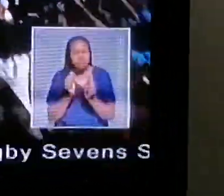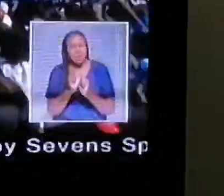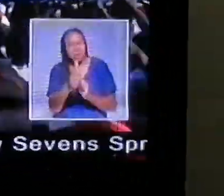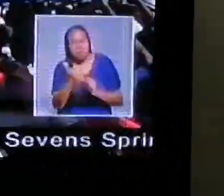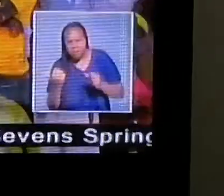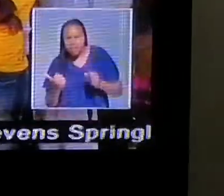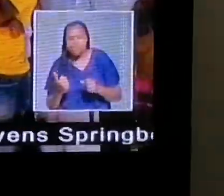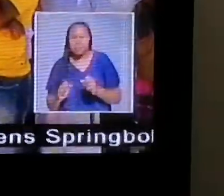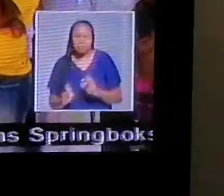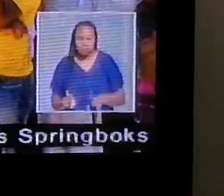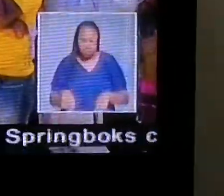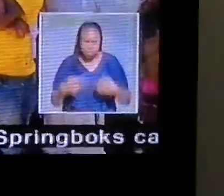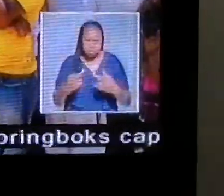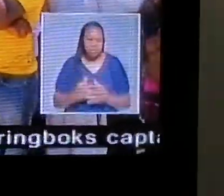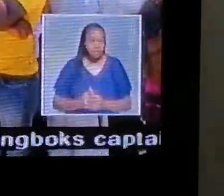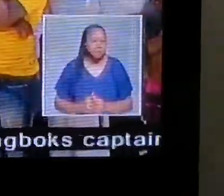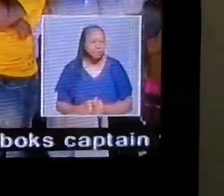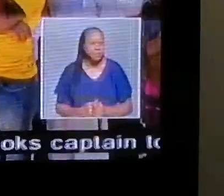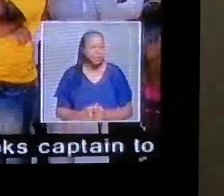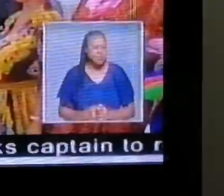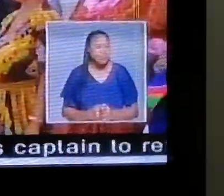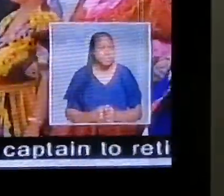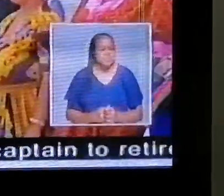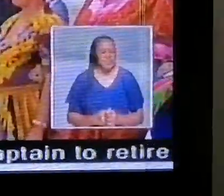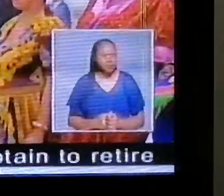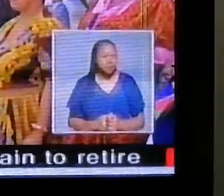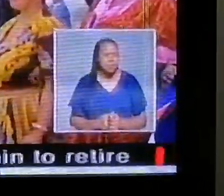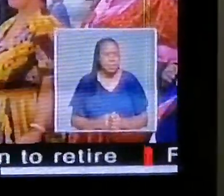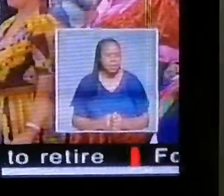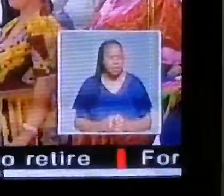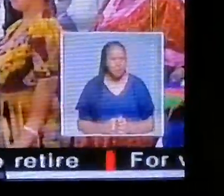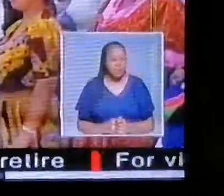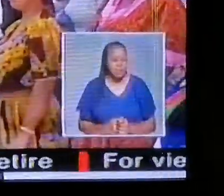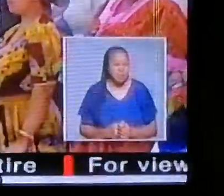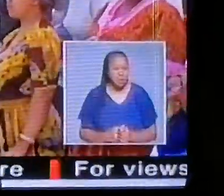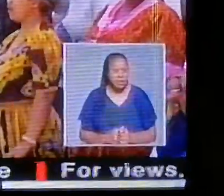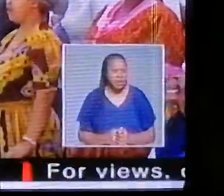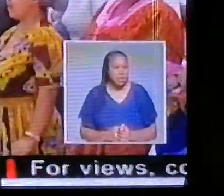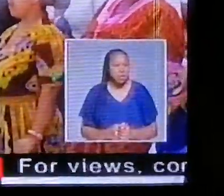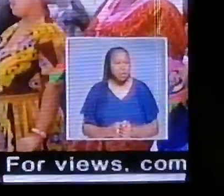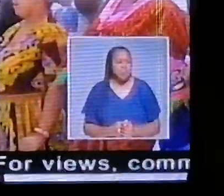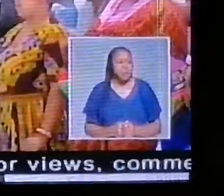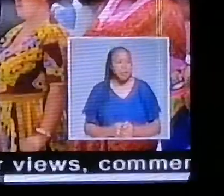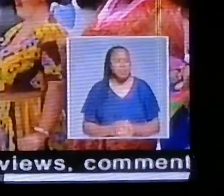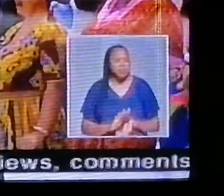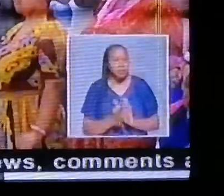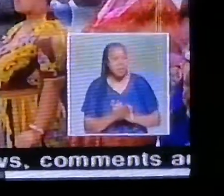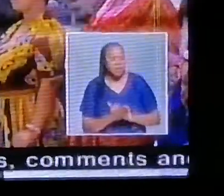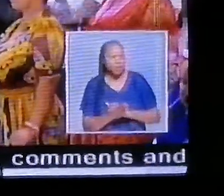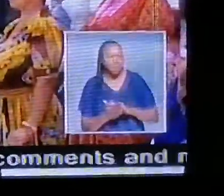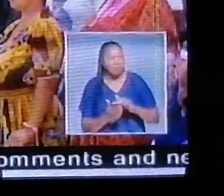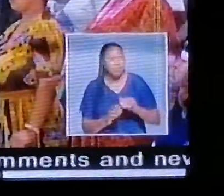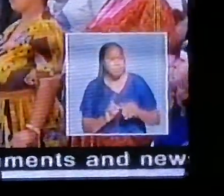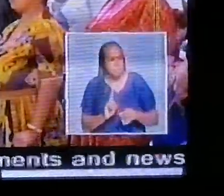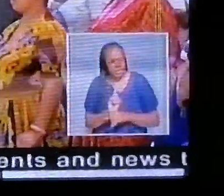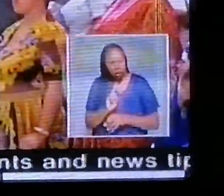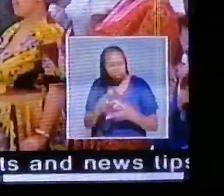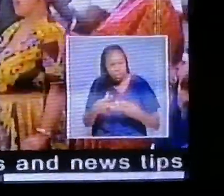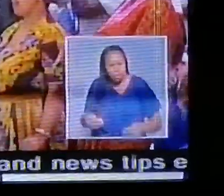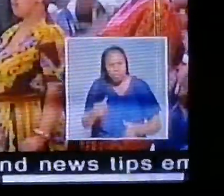tangible resources to indigenous people. Itula says he will make it his priority to address